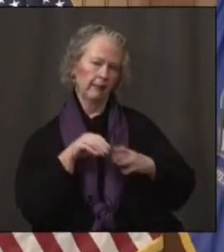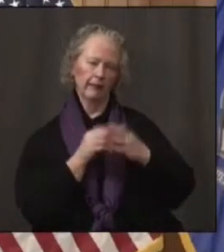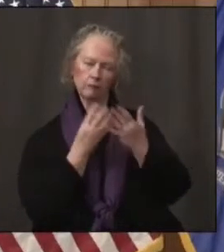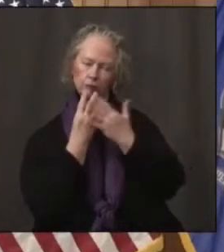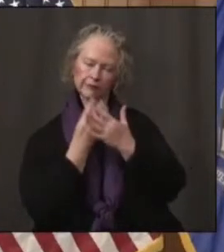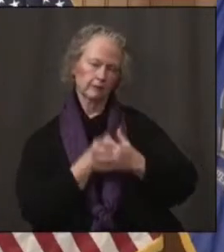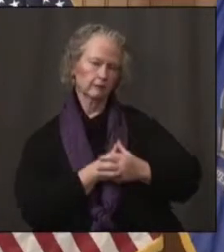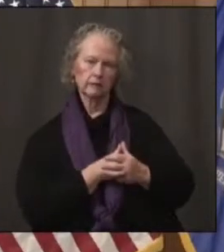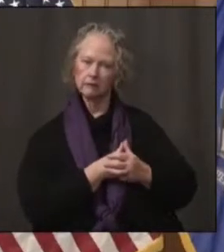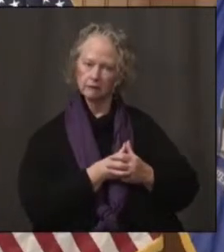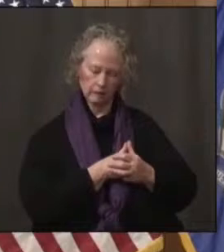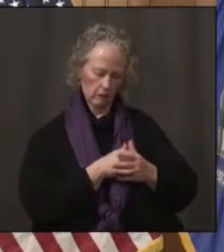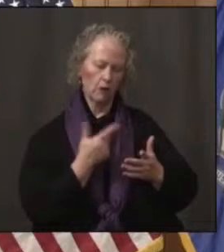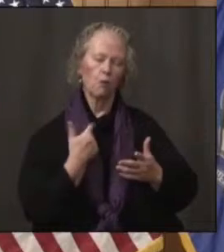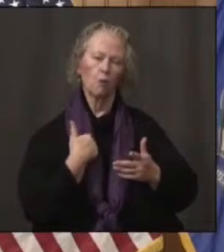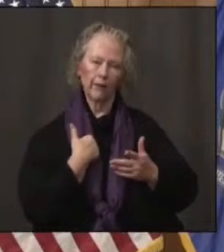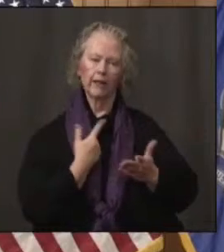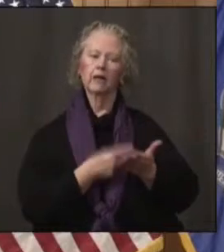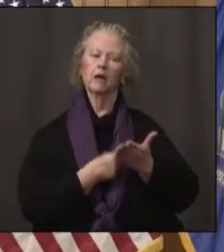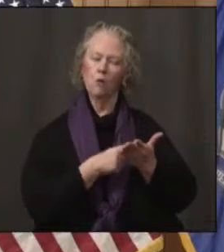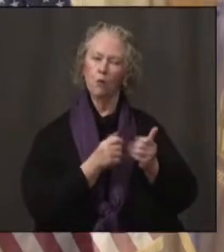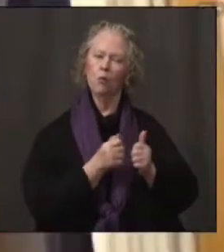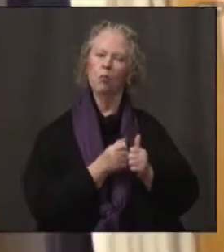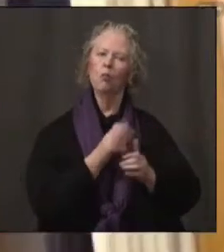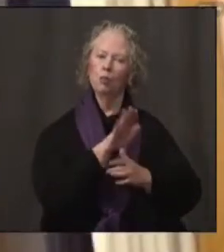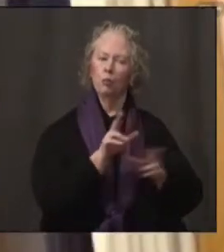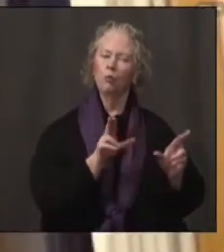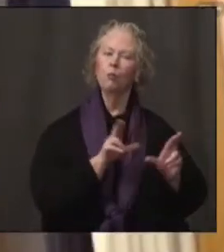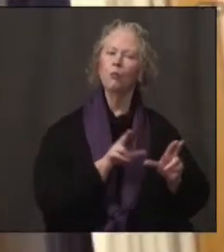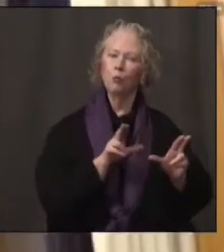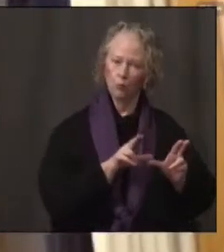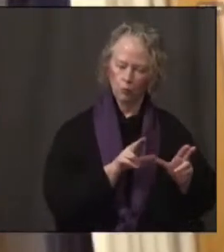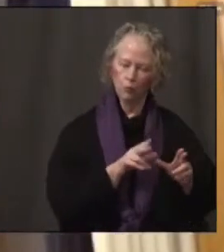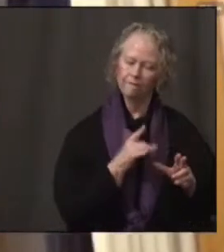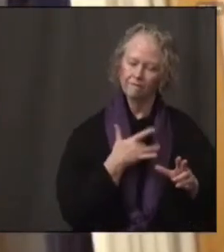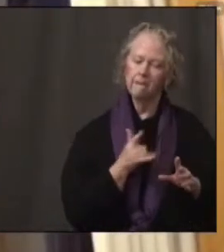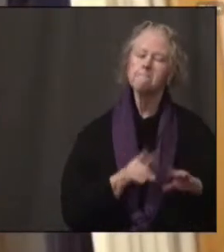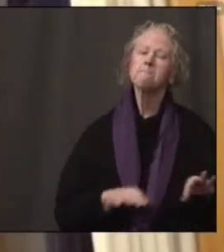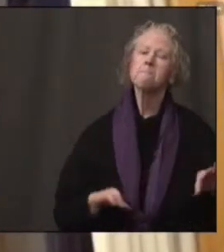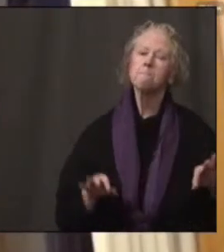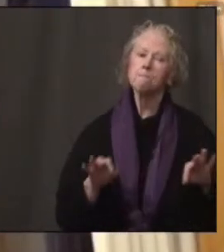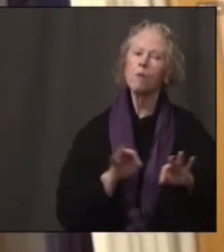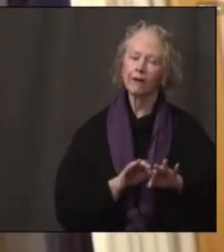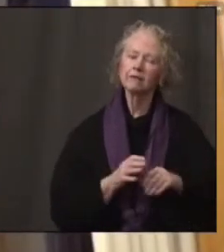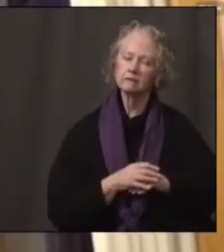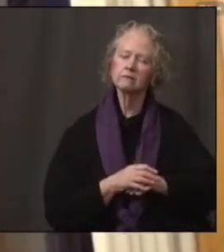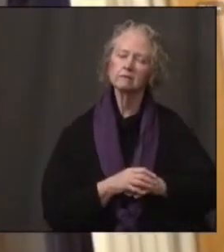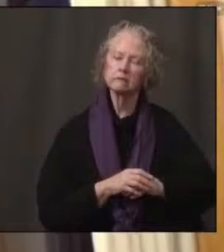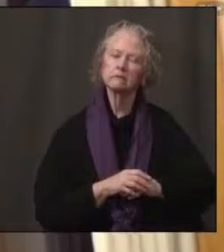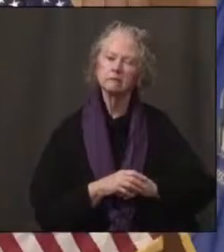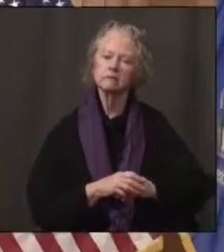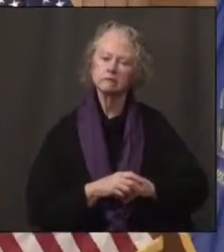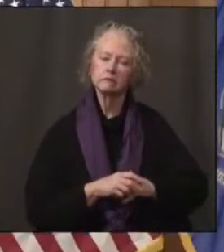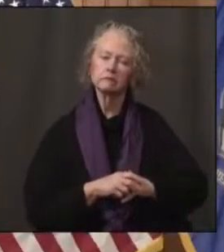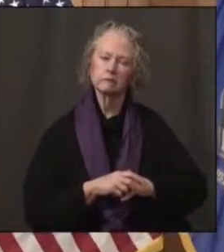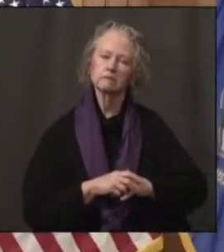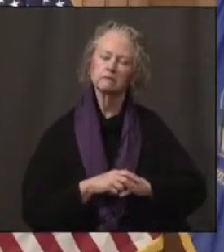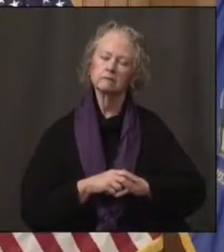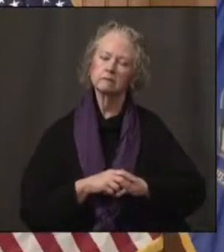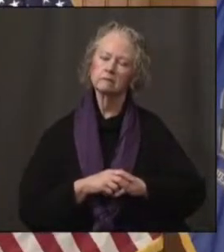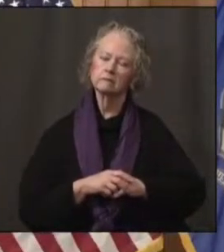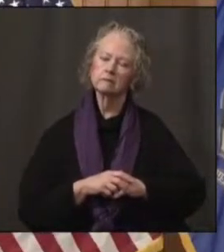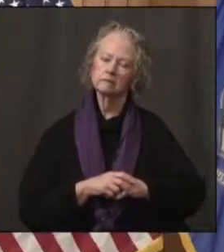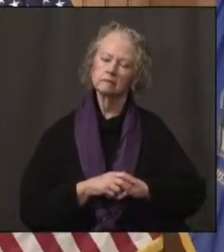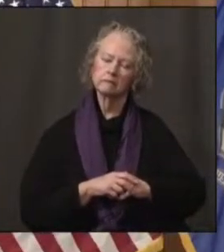That was negotiated with the bargaining unit as an important measure that we felt was required. Okay.